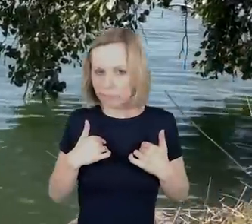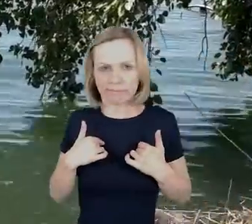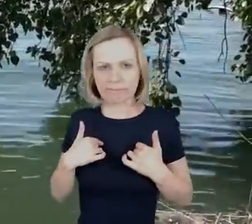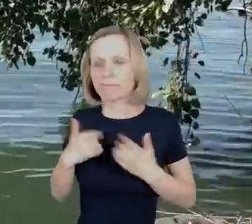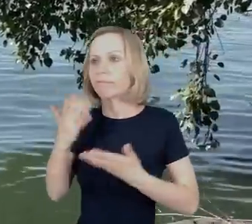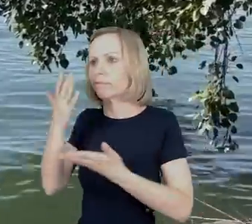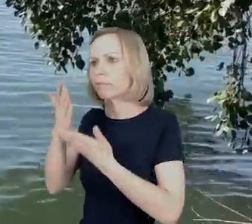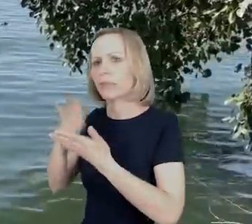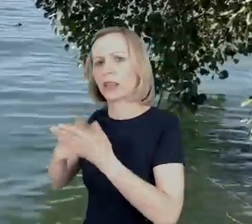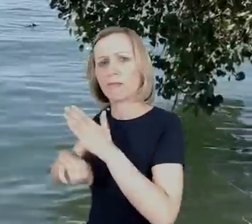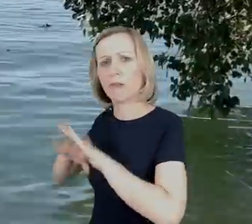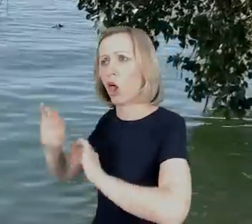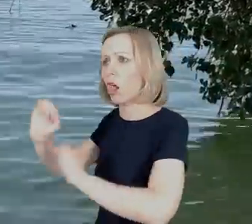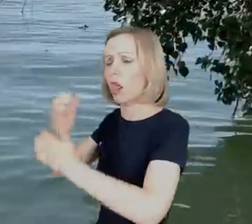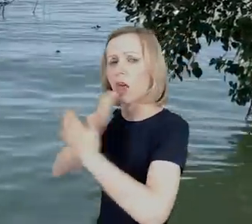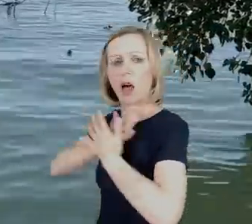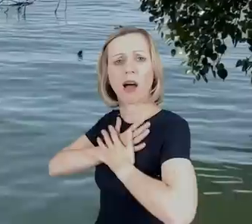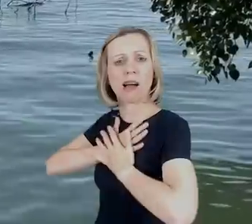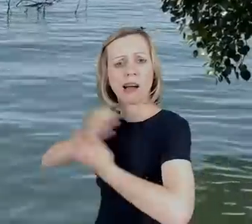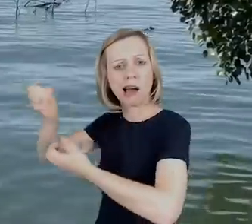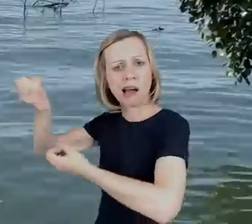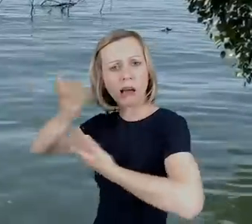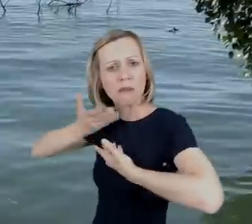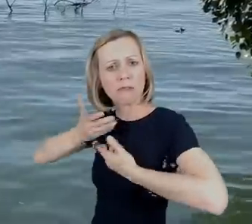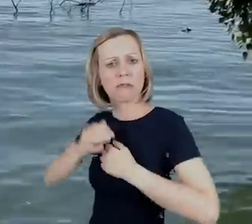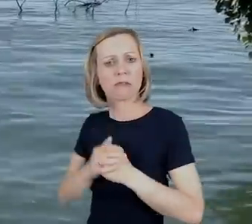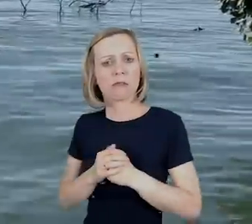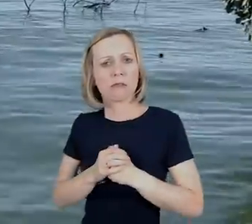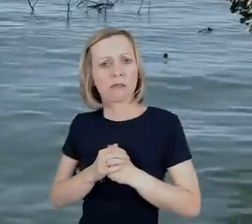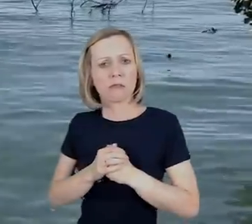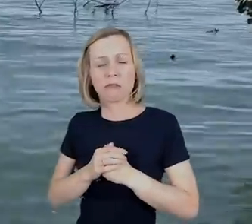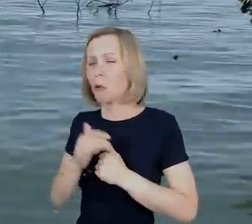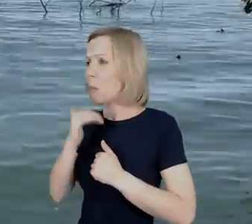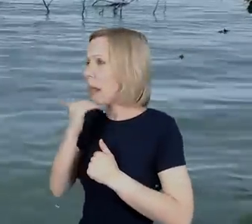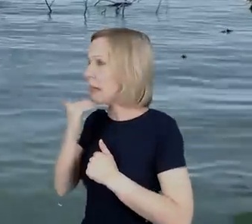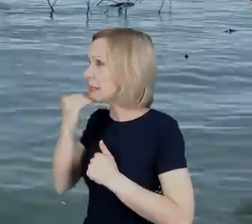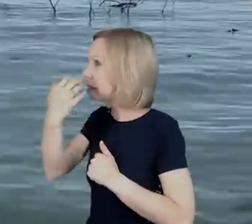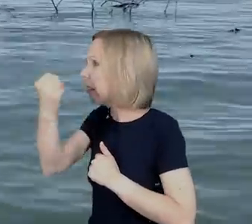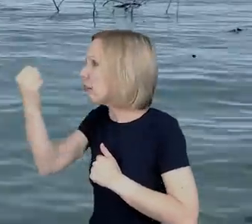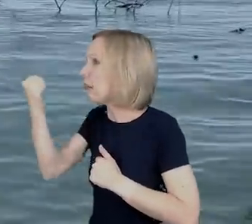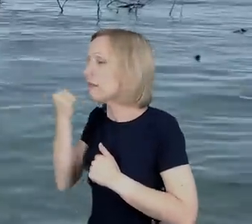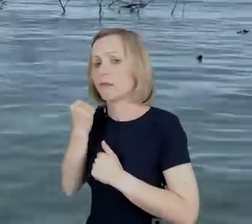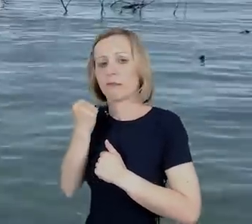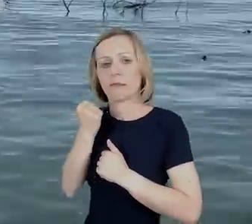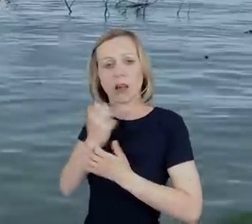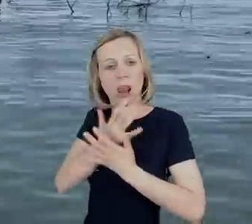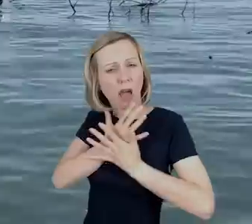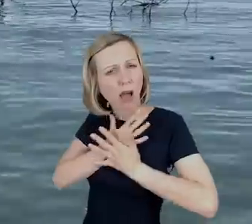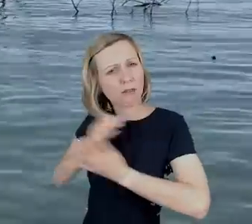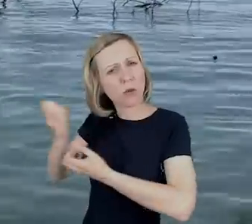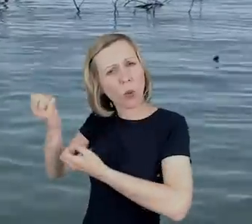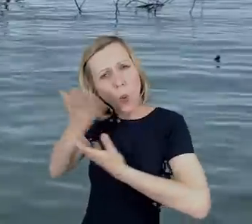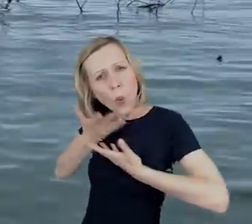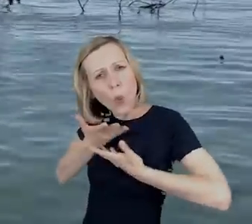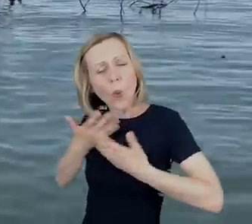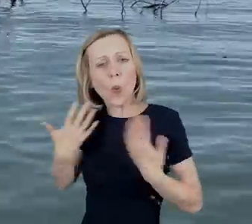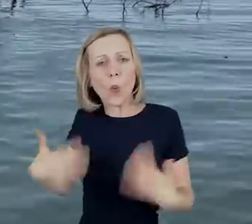of God's unconditional love, his spaciousness, the spaciousness of that love for